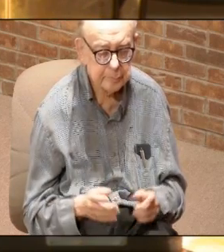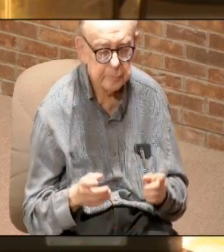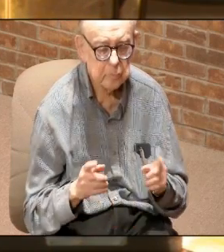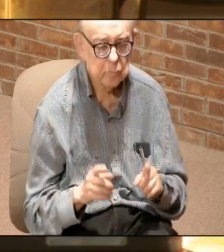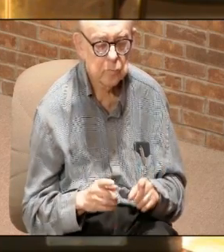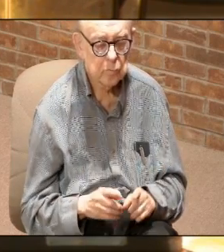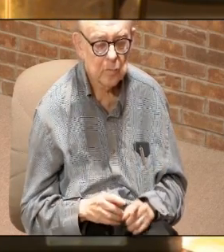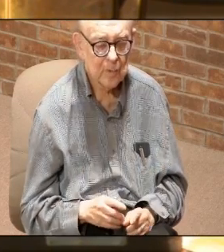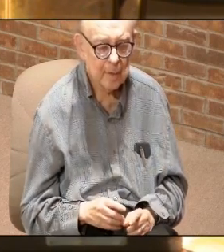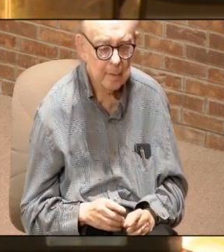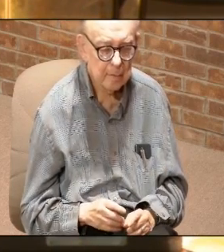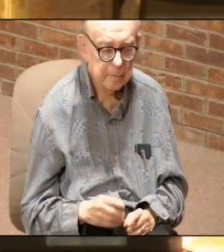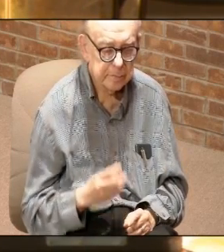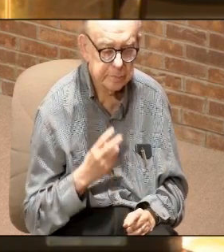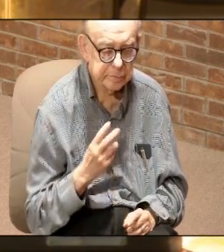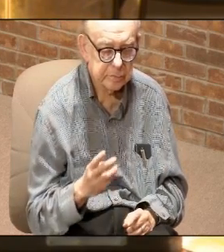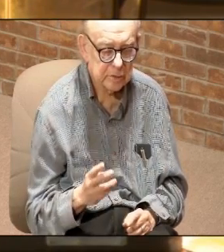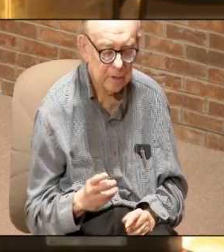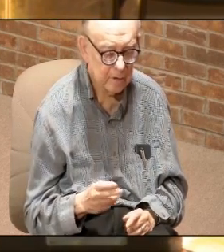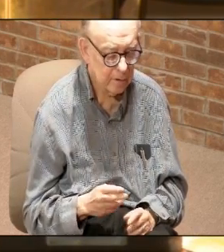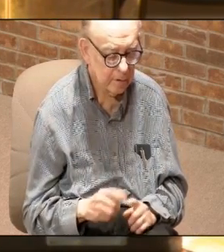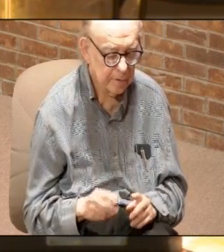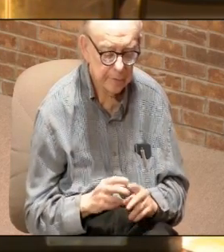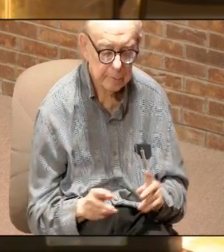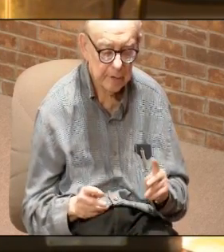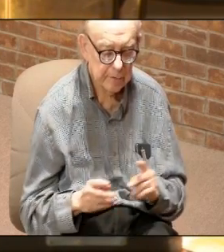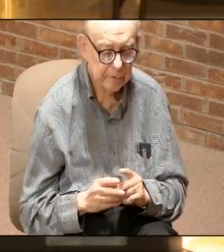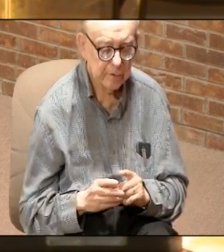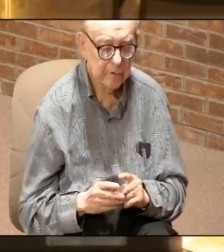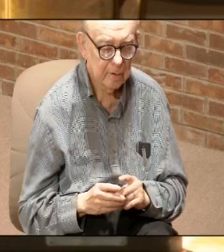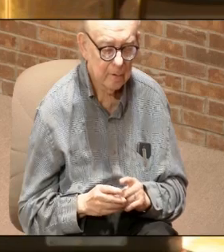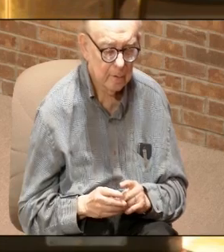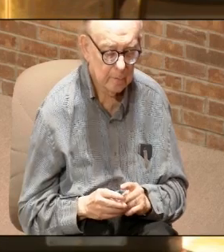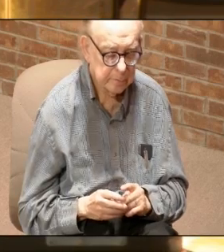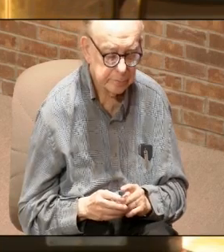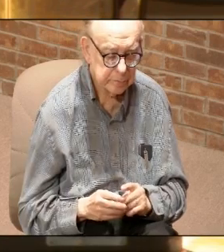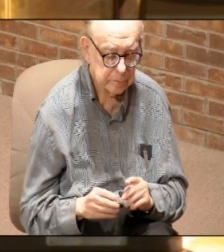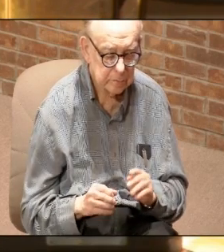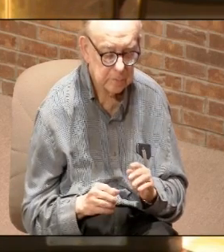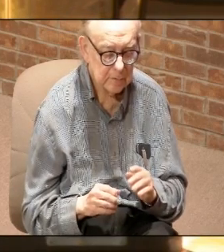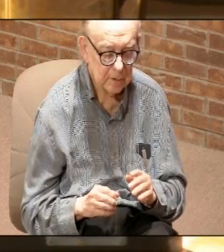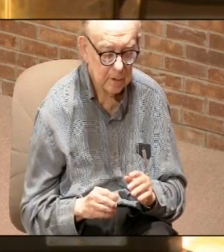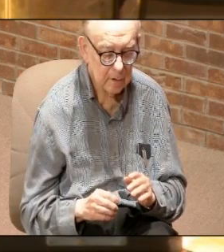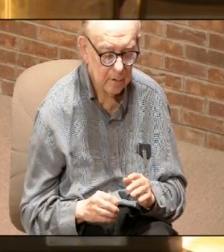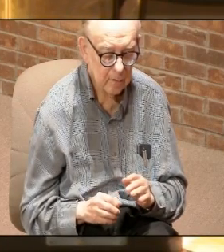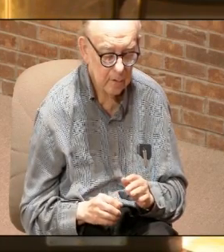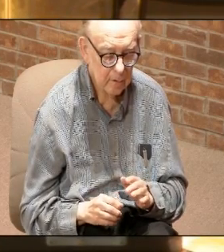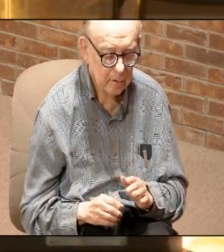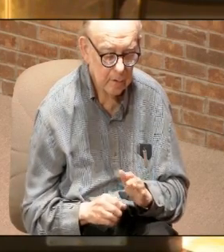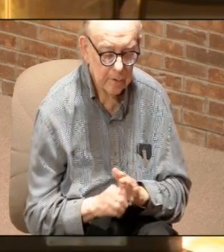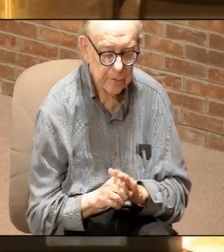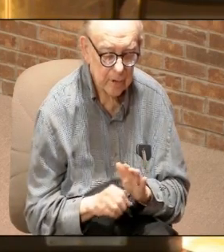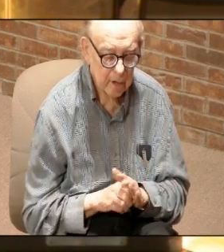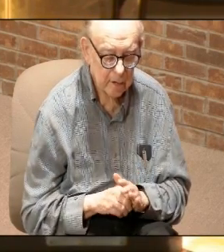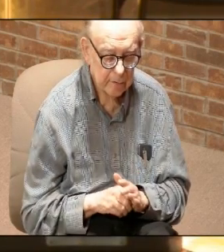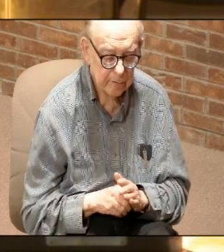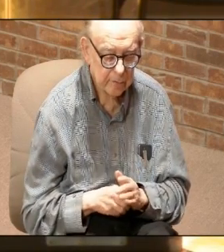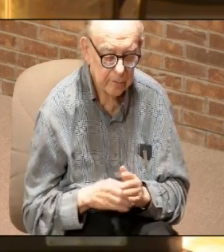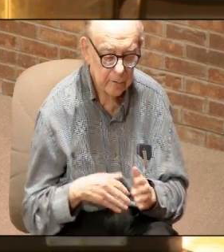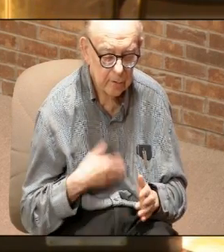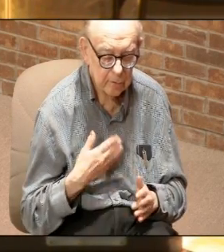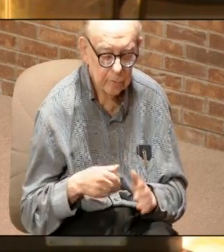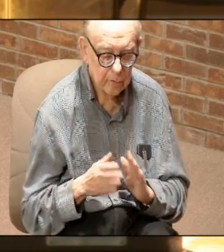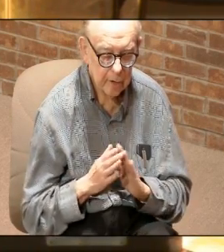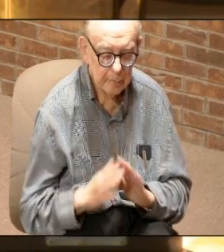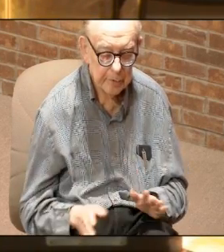when you would see everywhere the signs of joy and peace at Christmas time,